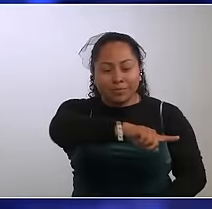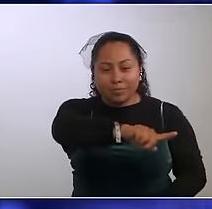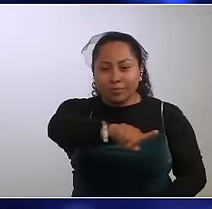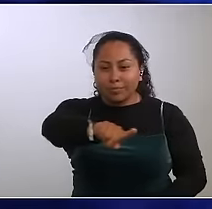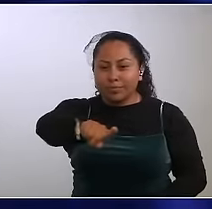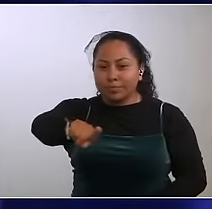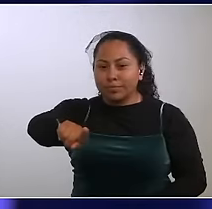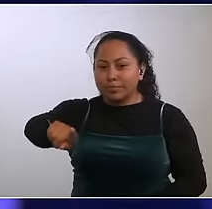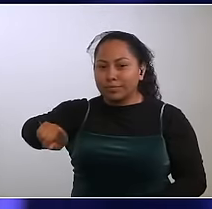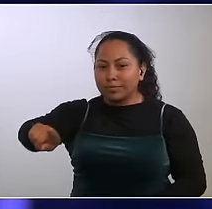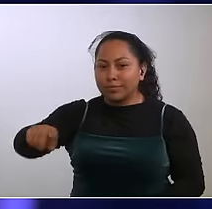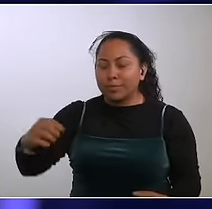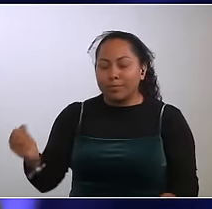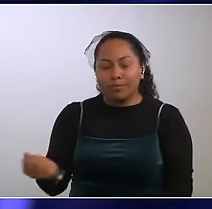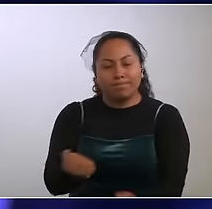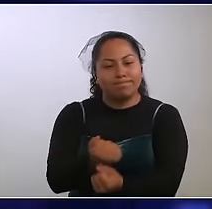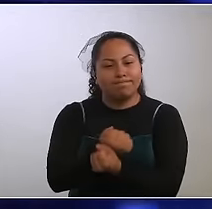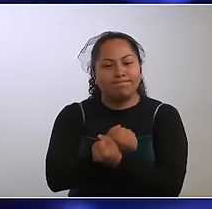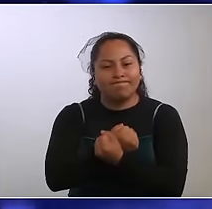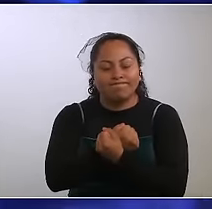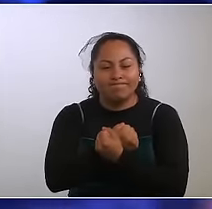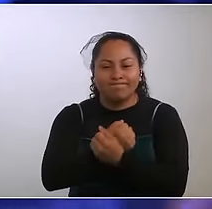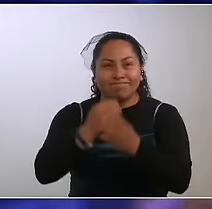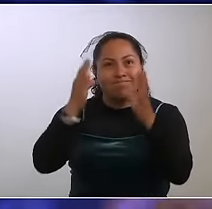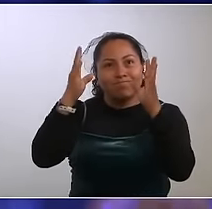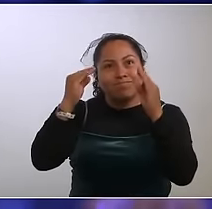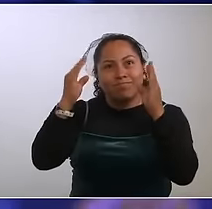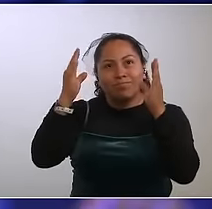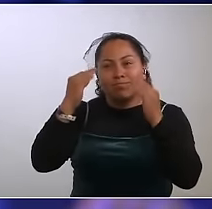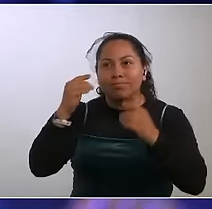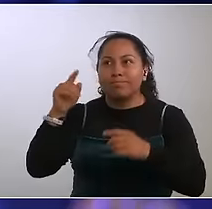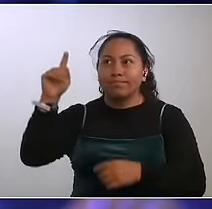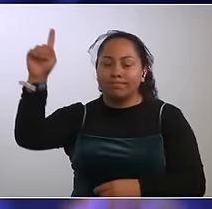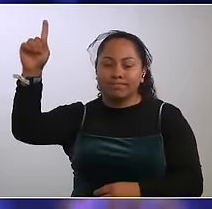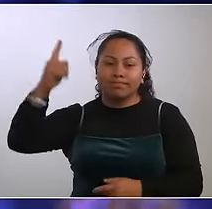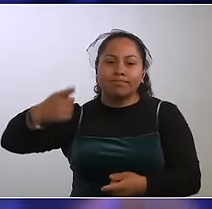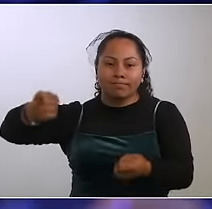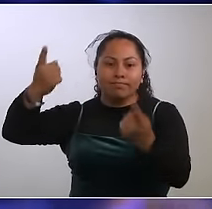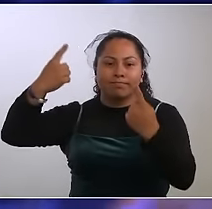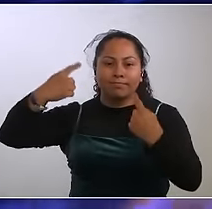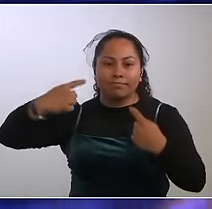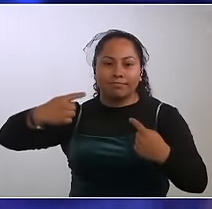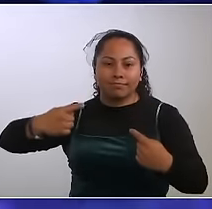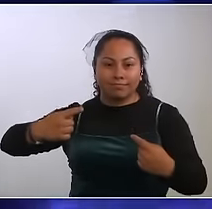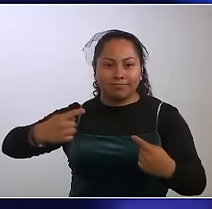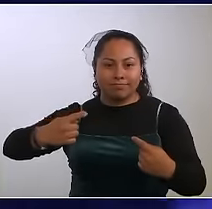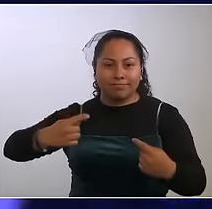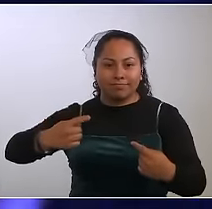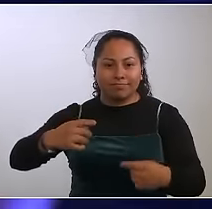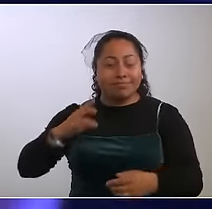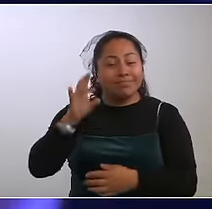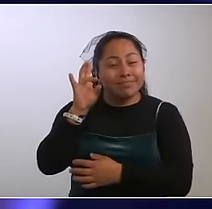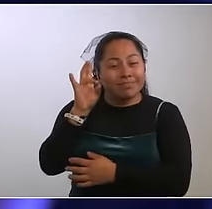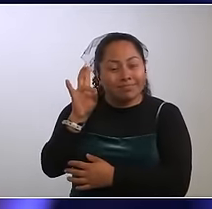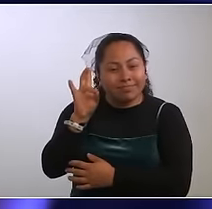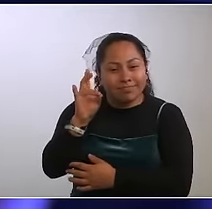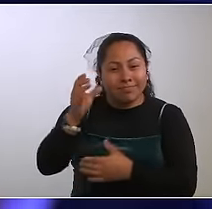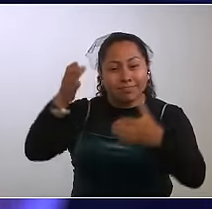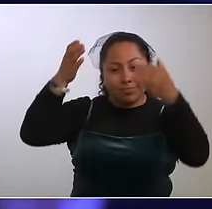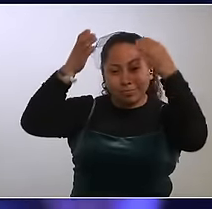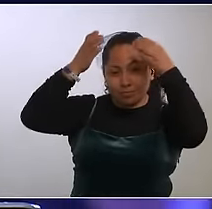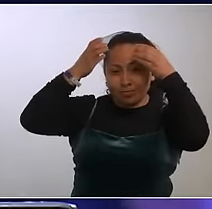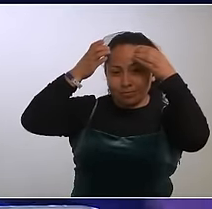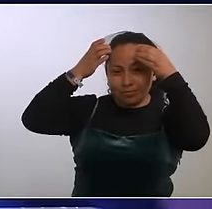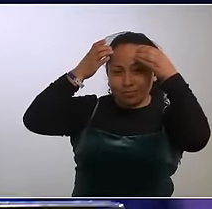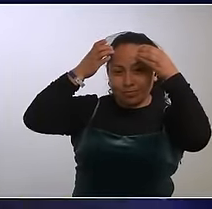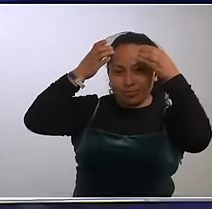who love his coming. Quien aman a su you're venida. Looking for his coming. Buscan su venida. Come on, there's seven crowns vamos, waiting for us. Hay siete coronas to que one nos